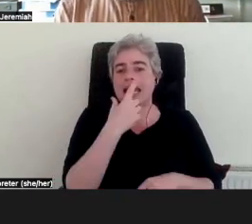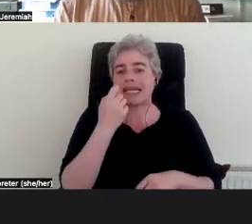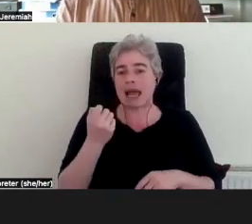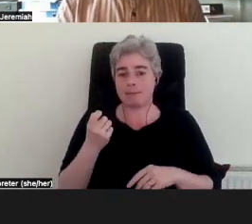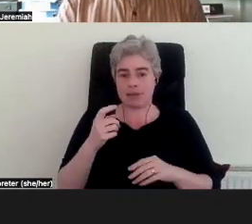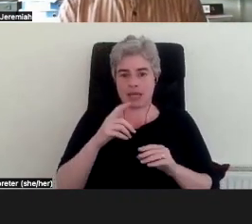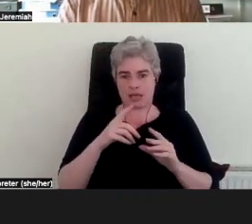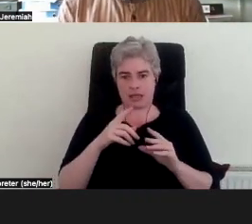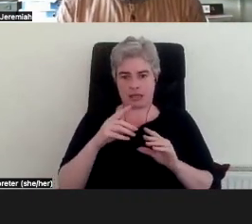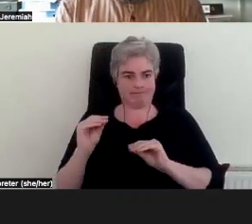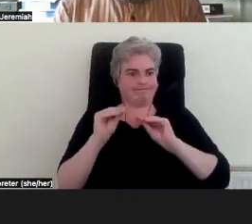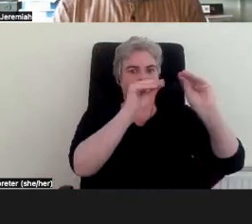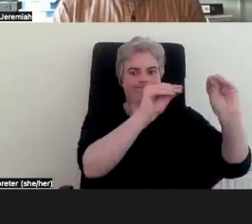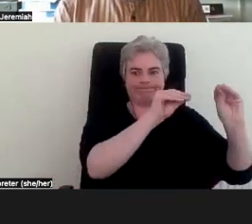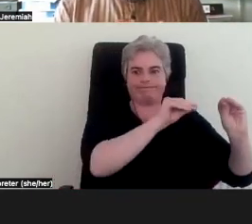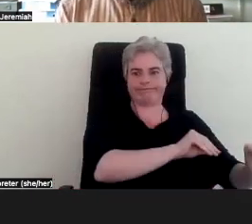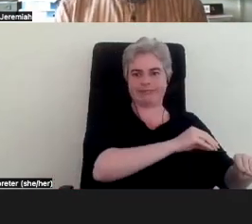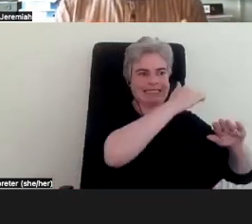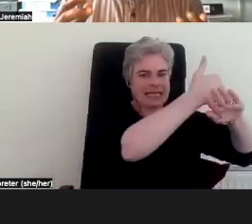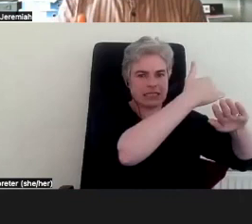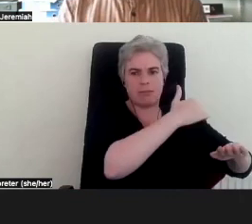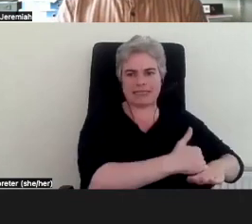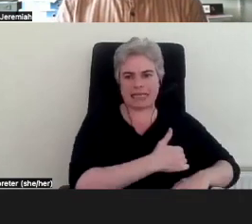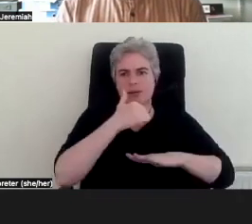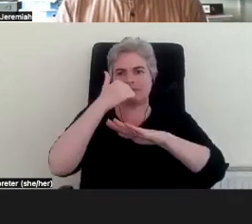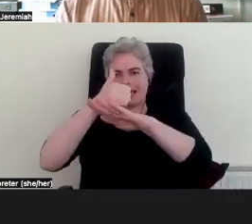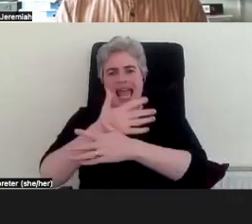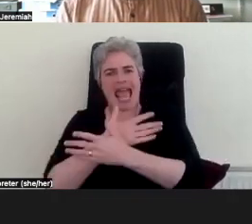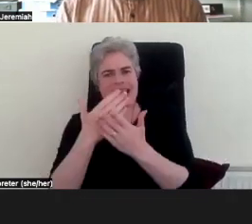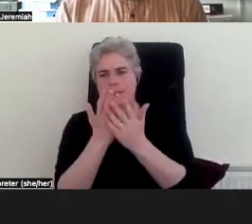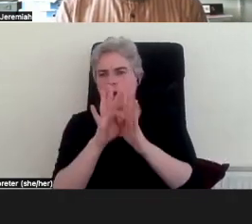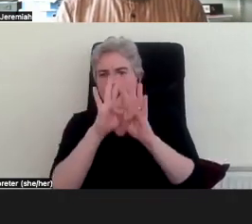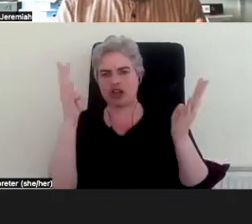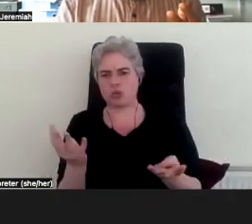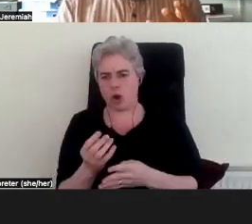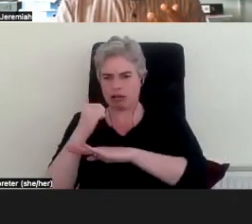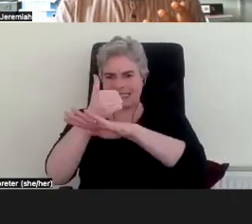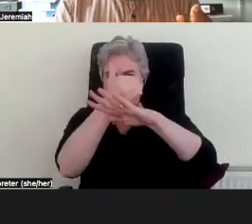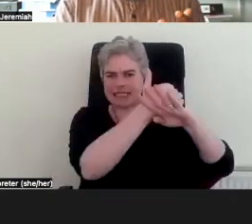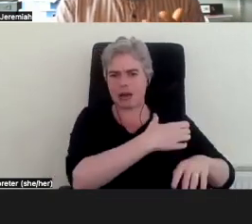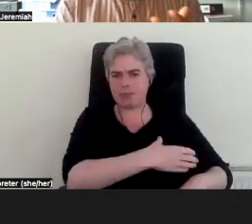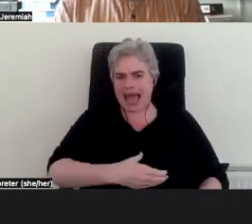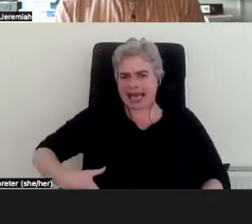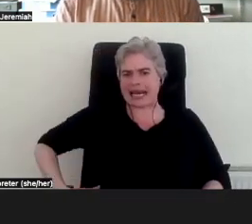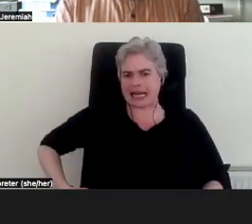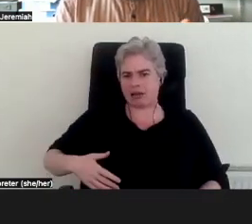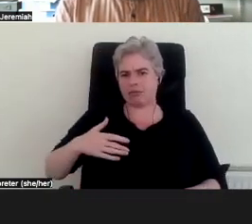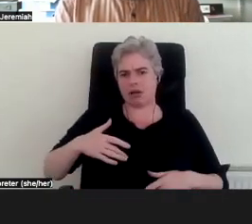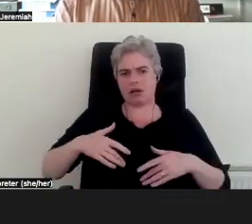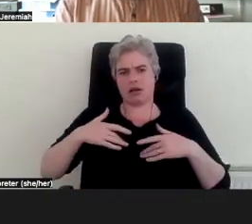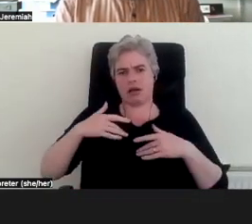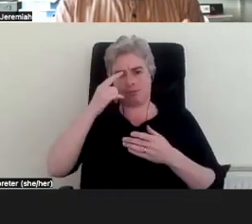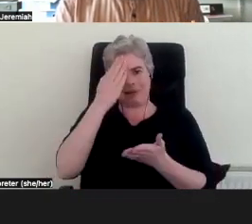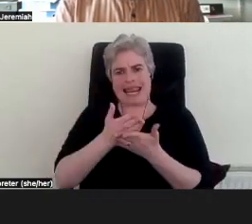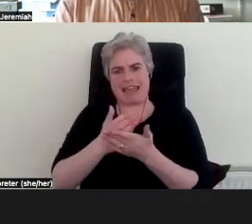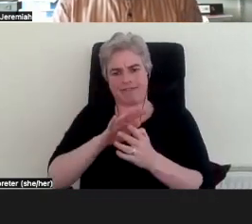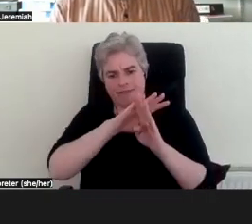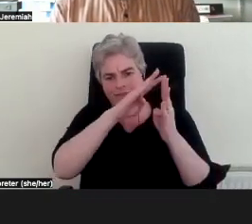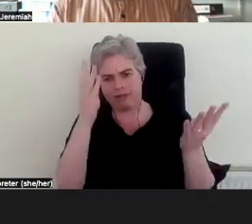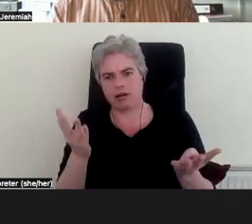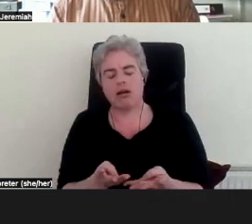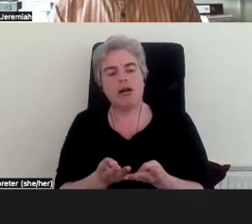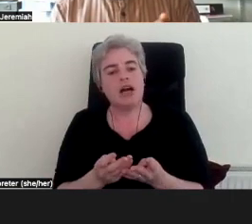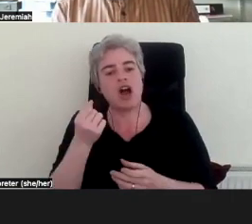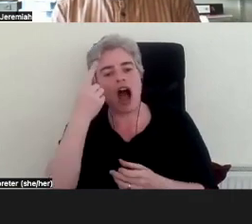transplanted to any part of the world. So it is this idea of